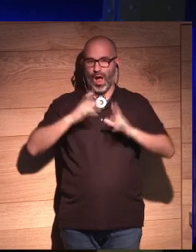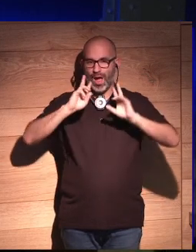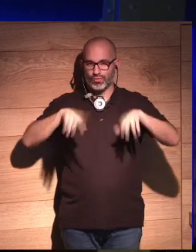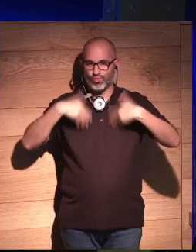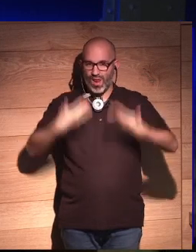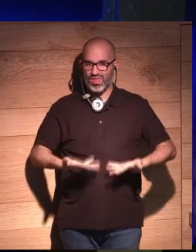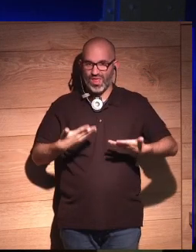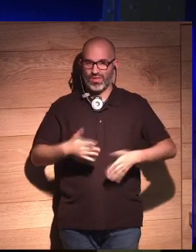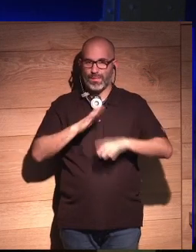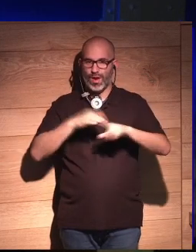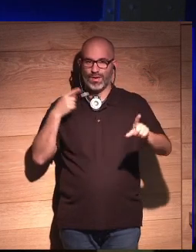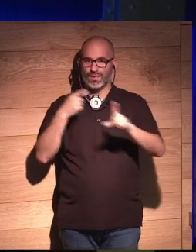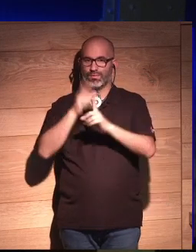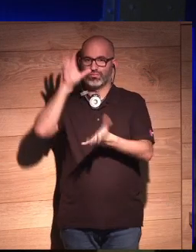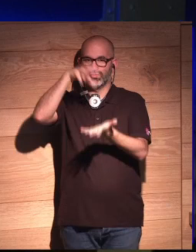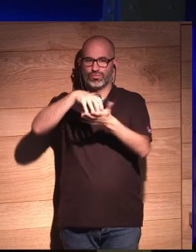really, really excited about.